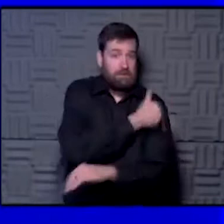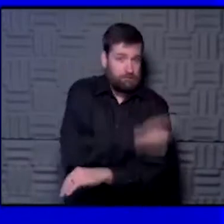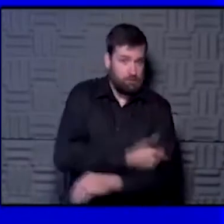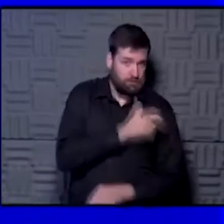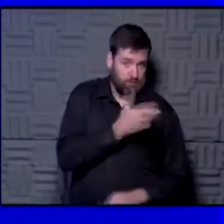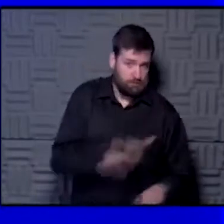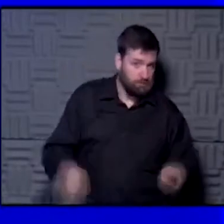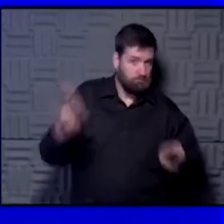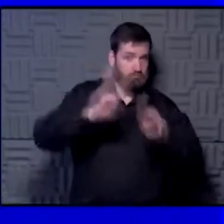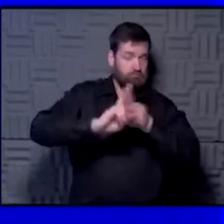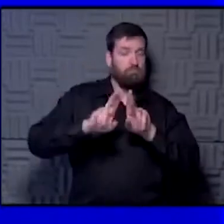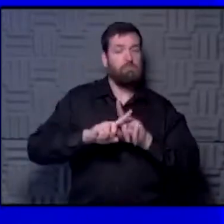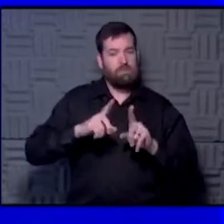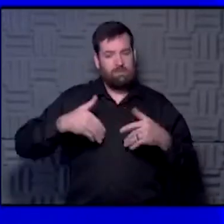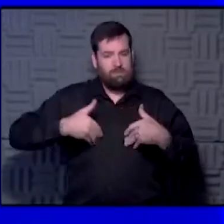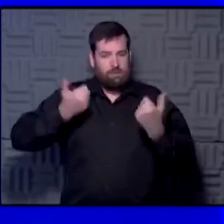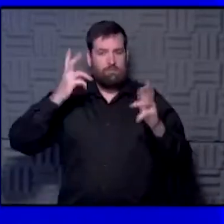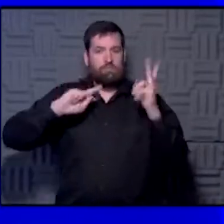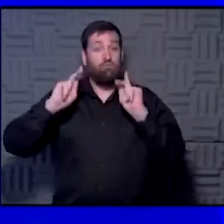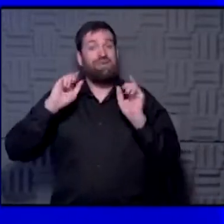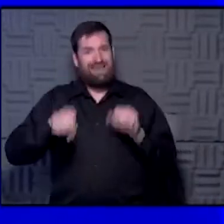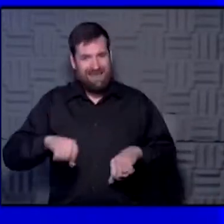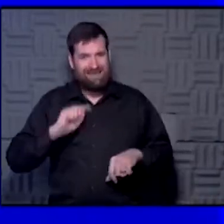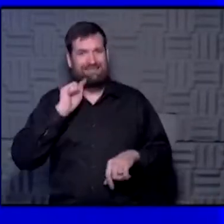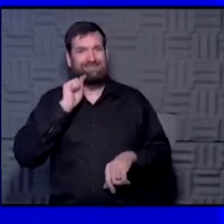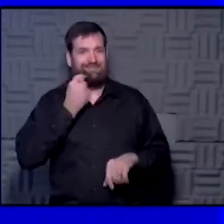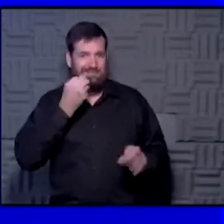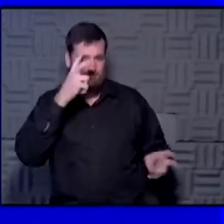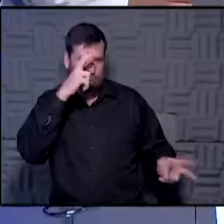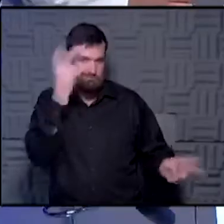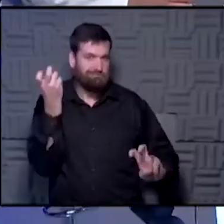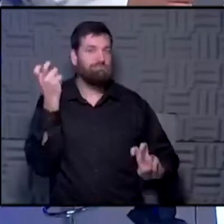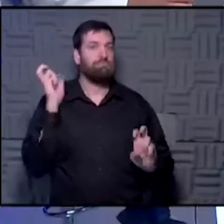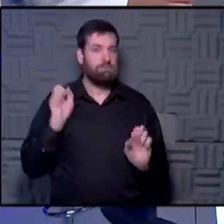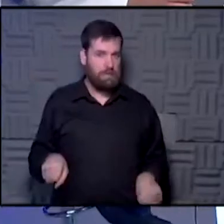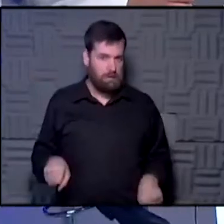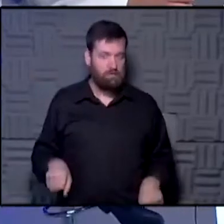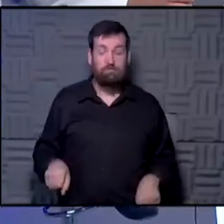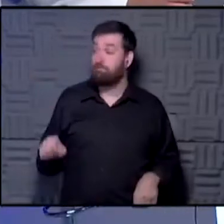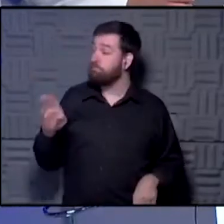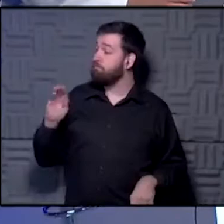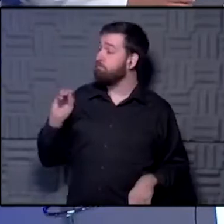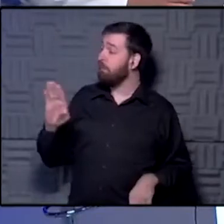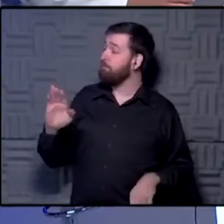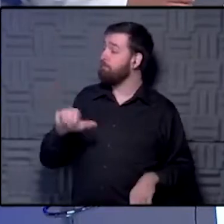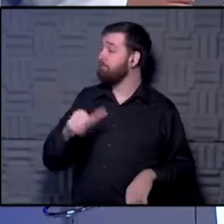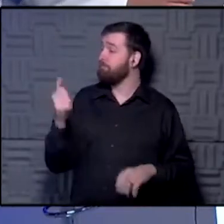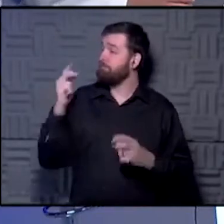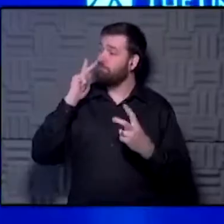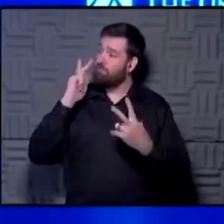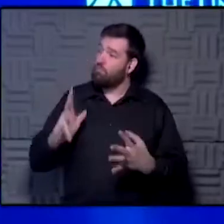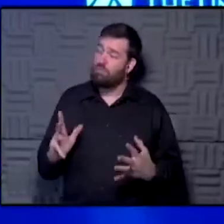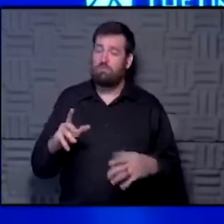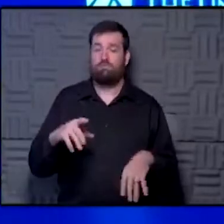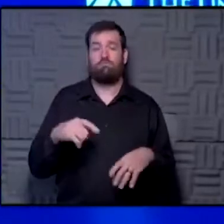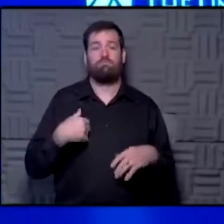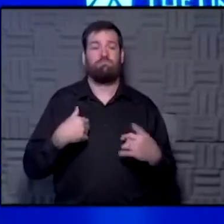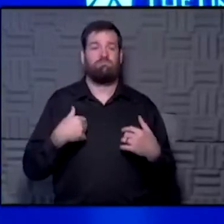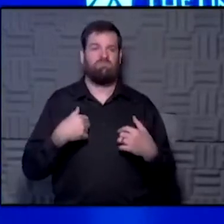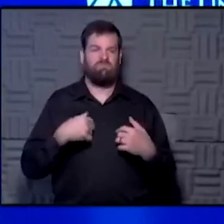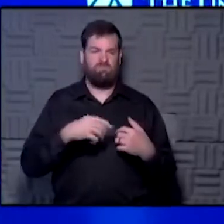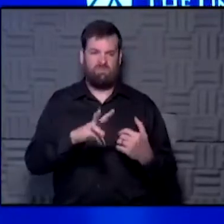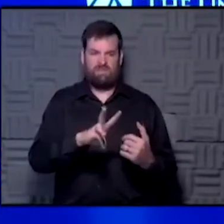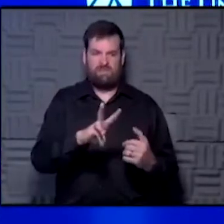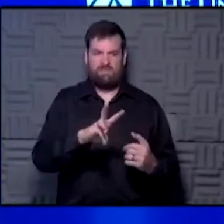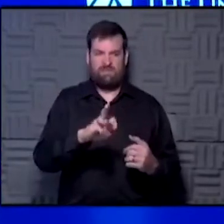even younger people can develop complications and severe illness from this. All right, Bob. Another viewer says, I've heard the